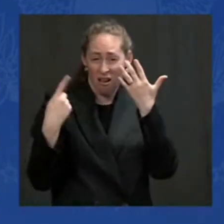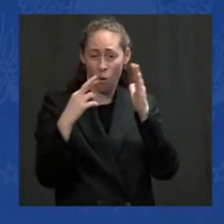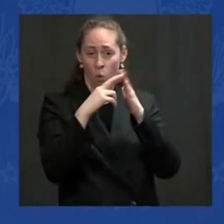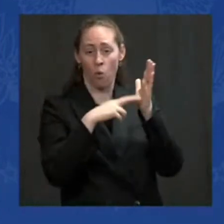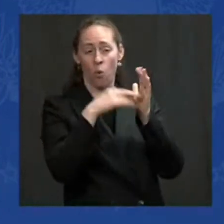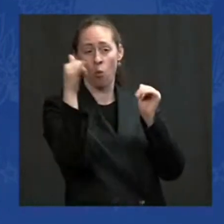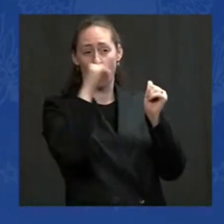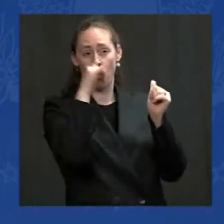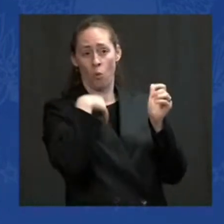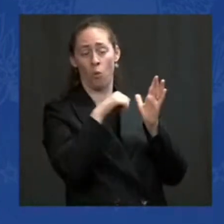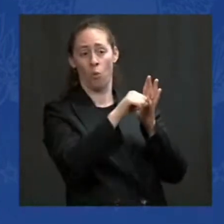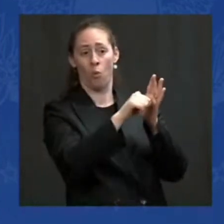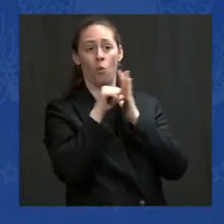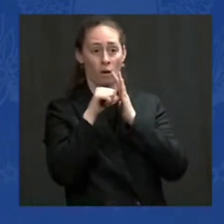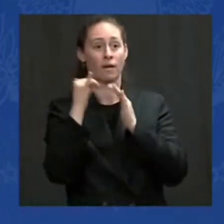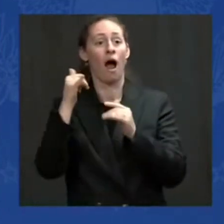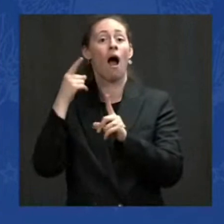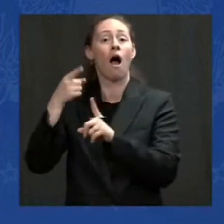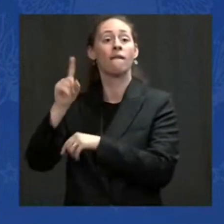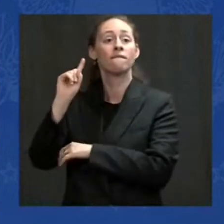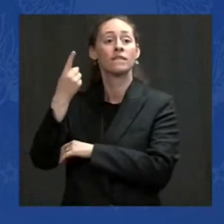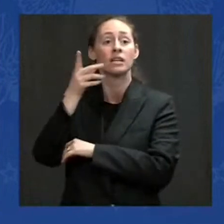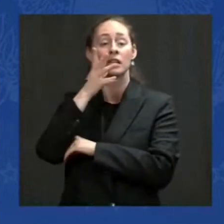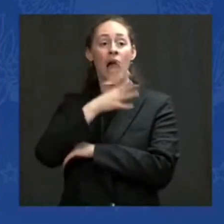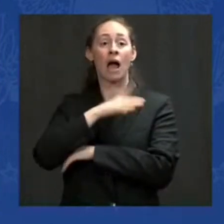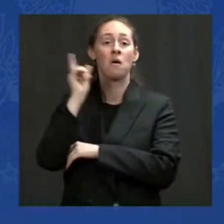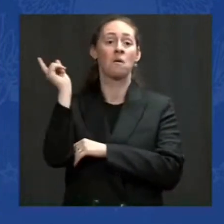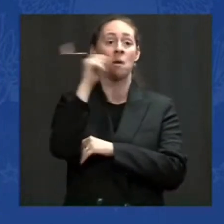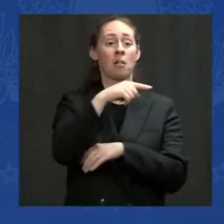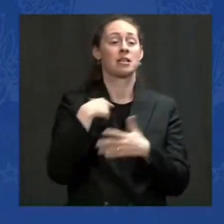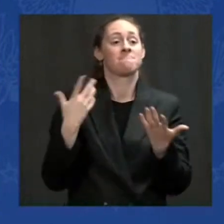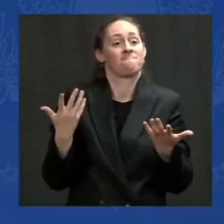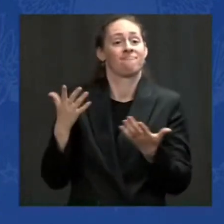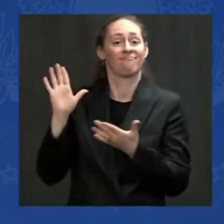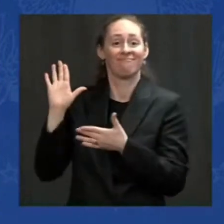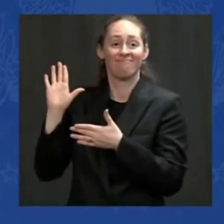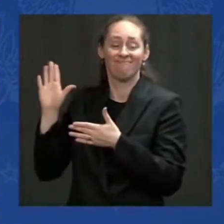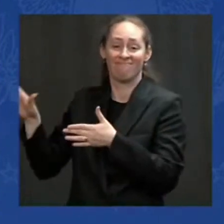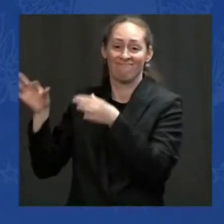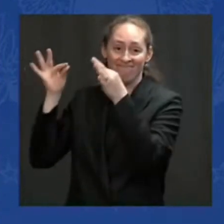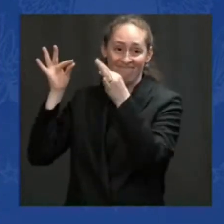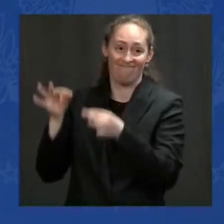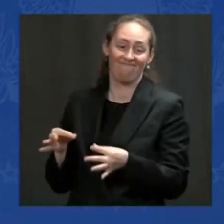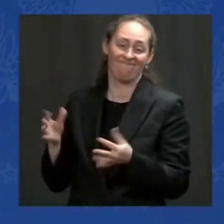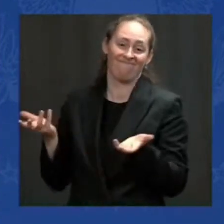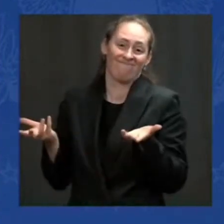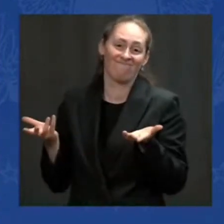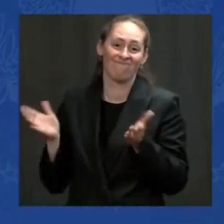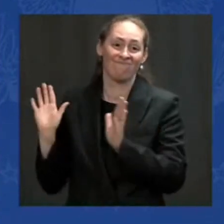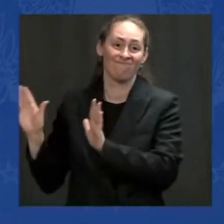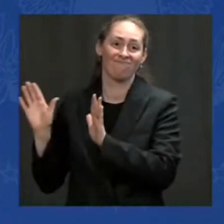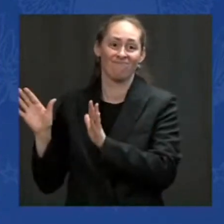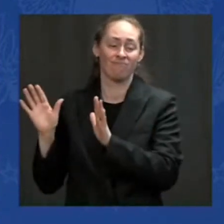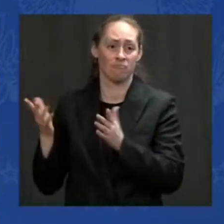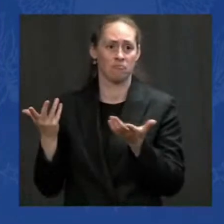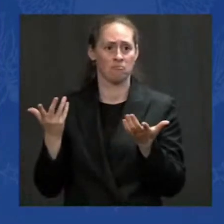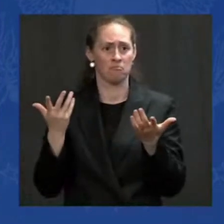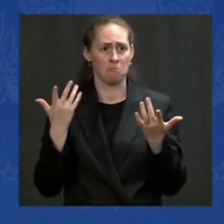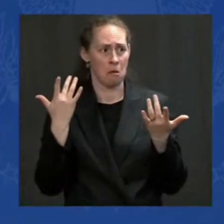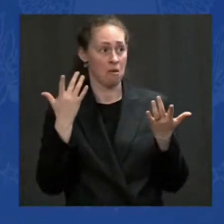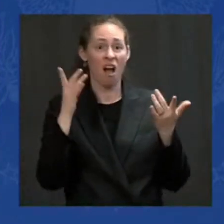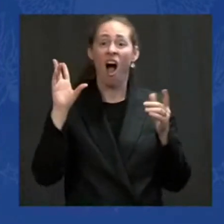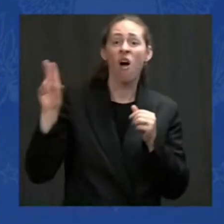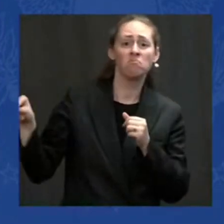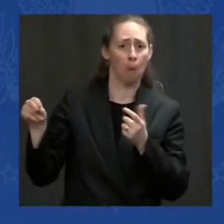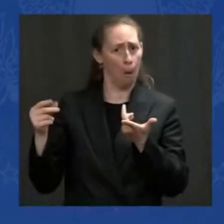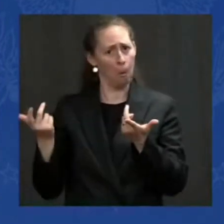Lady going there, I mean, I think that's going to be up to the First Lady. I believe that there's no reason right now, given the situation,